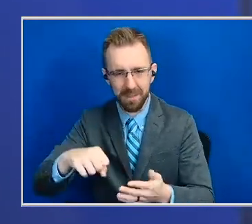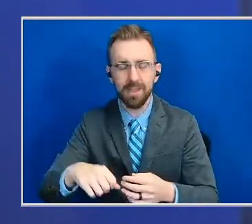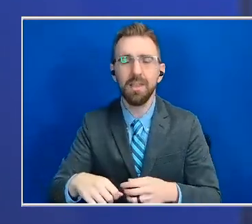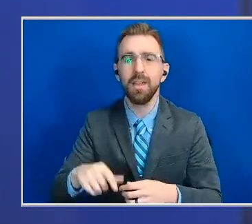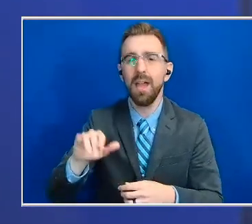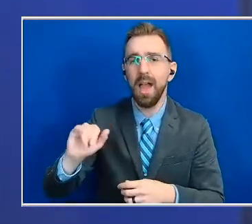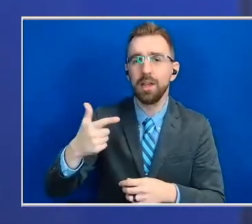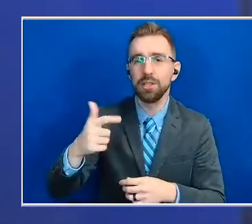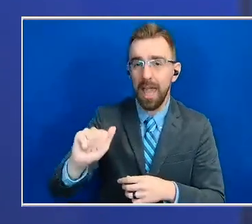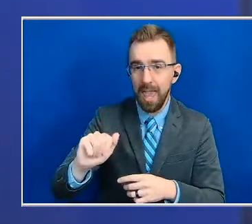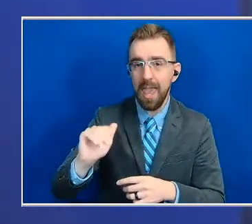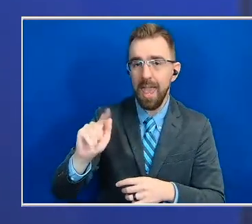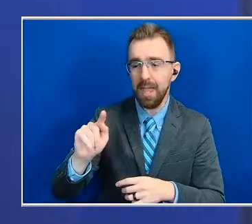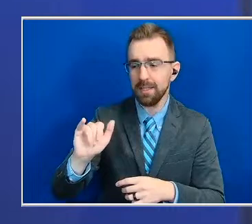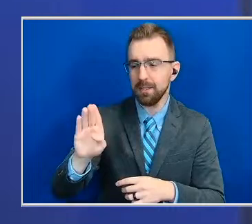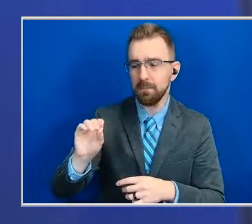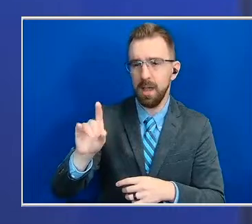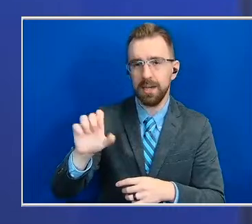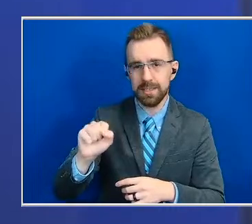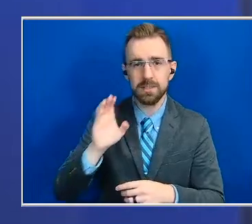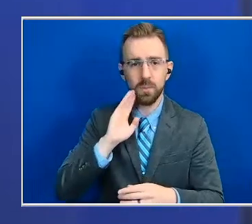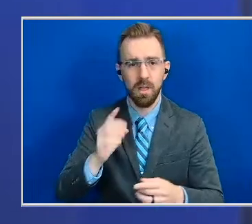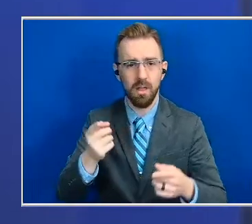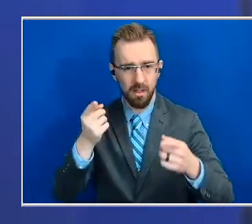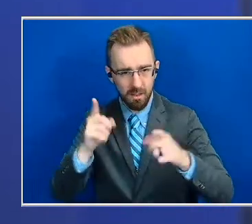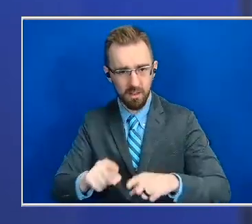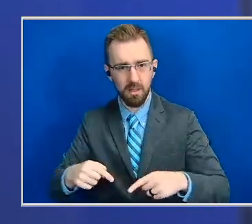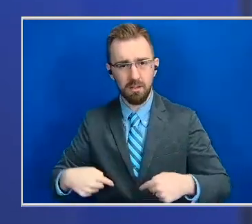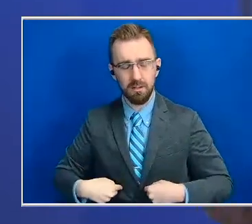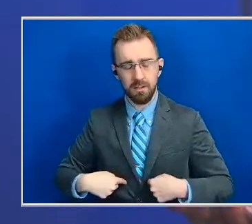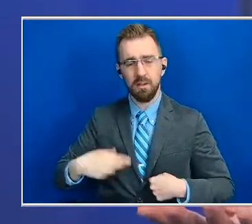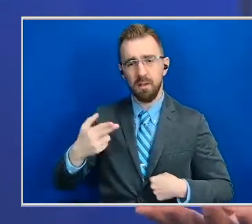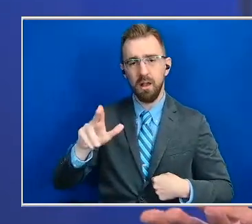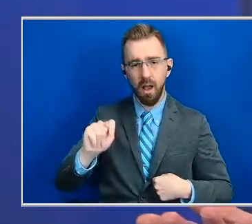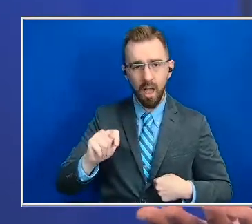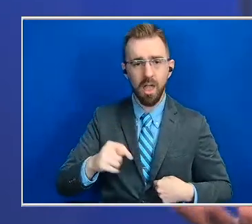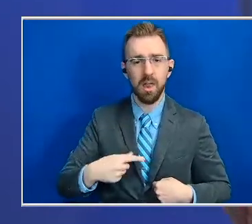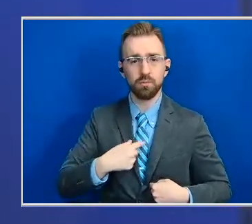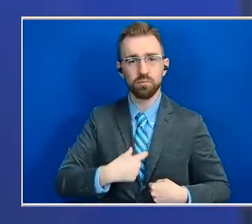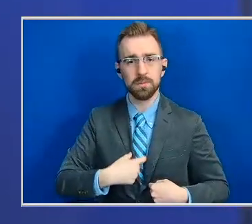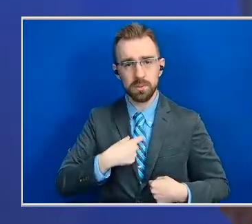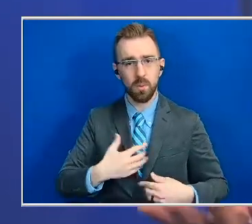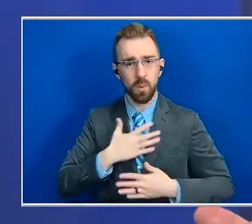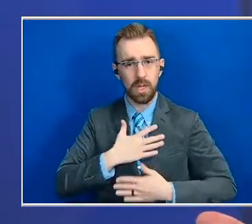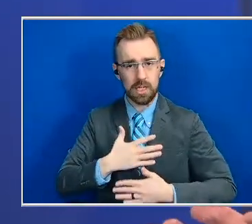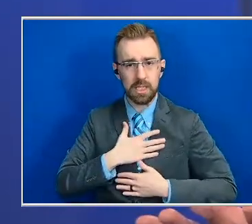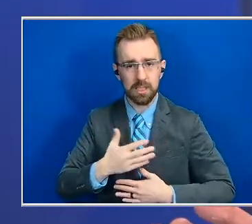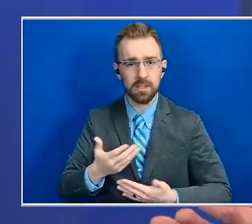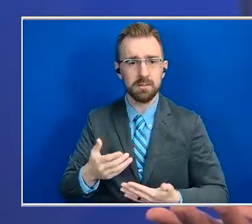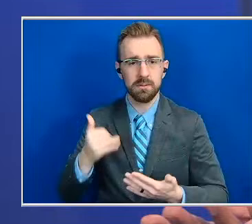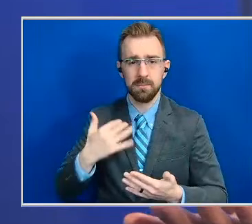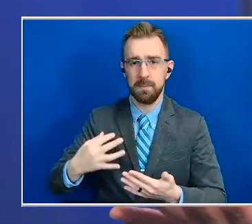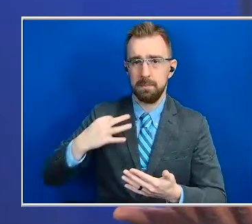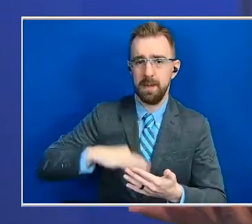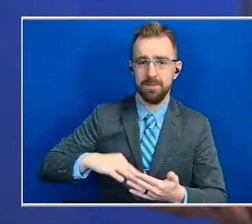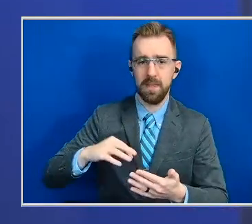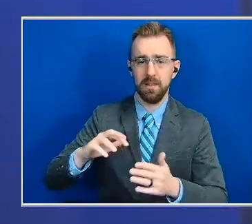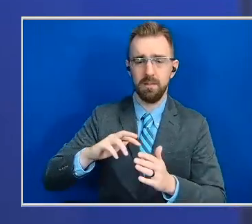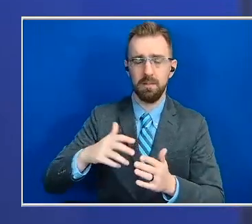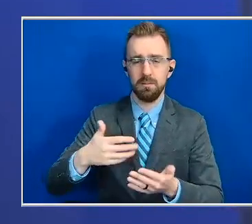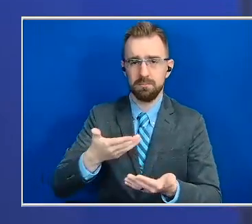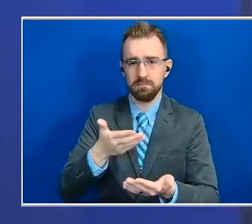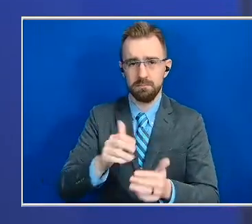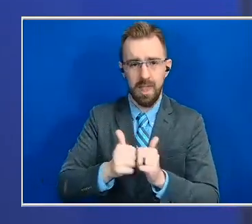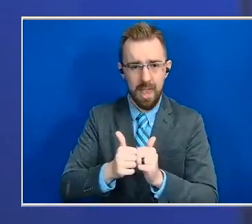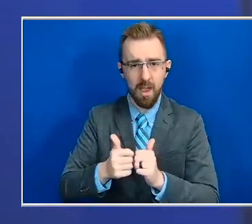really do coat your gut and your respiratory tract mucosa, which probably has a big role in the beneficial effects it has in terms of